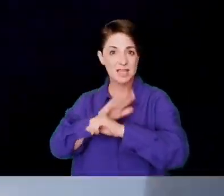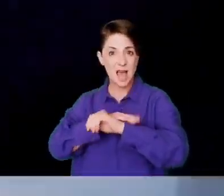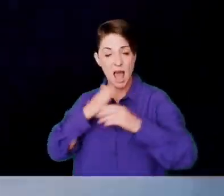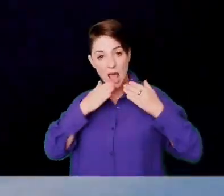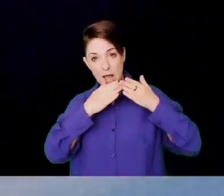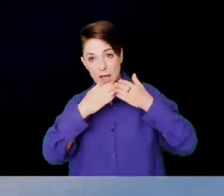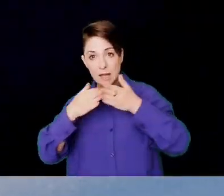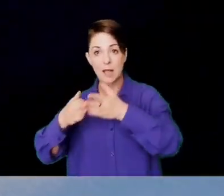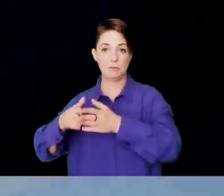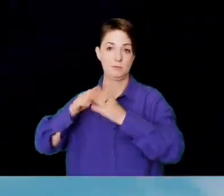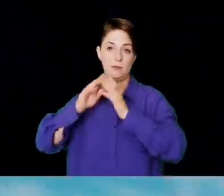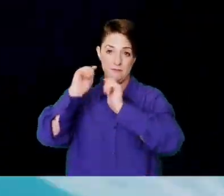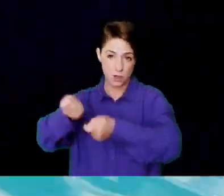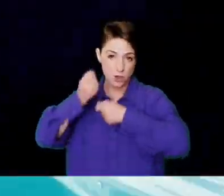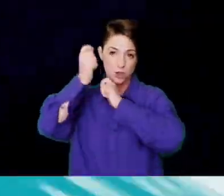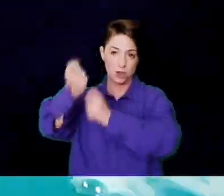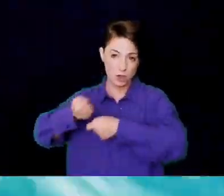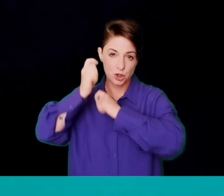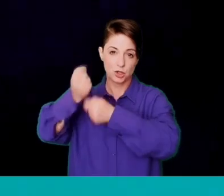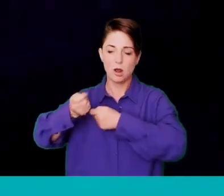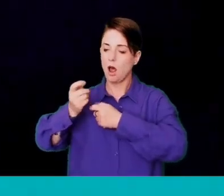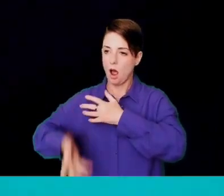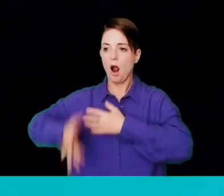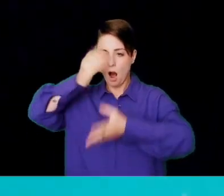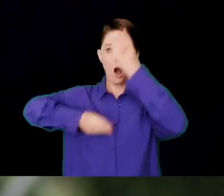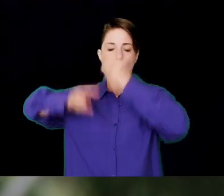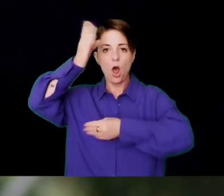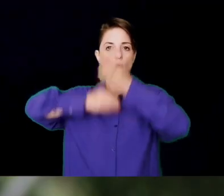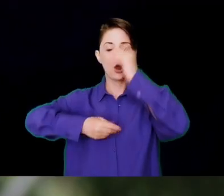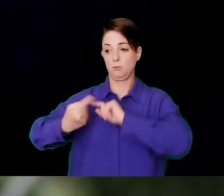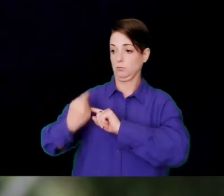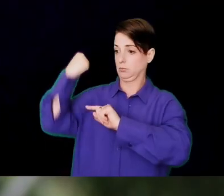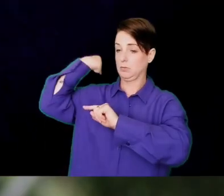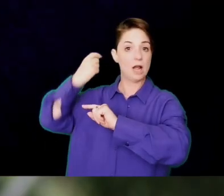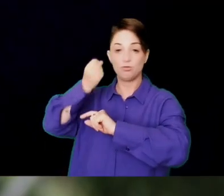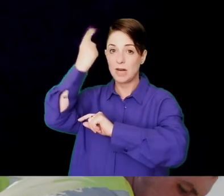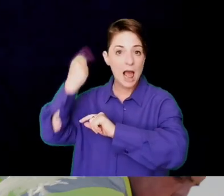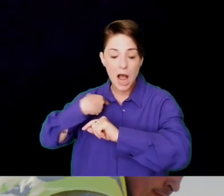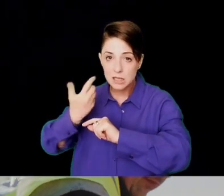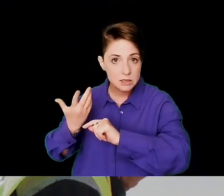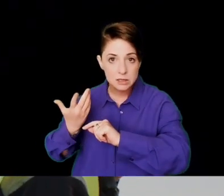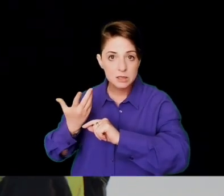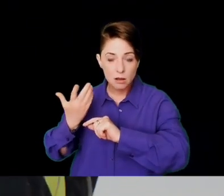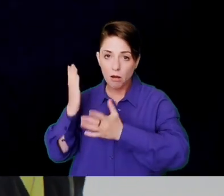went to sea with Adam, I learnt something that I hadn't realised before.